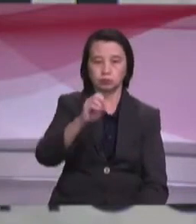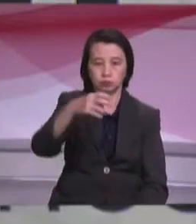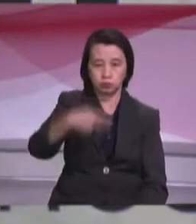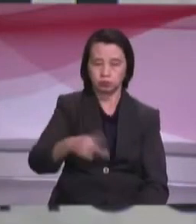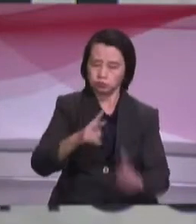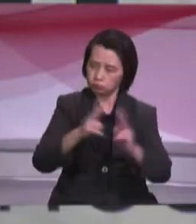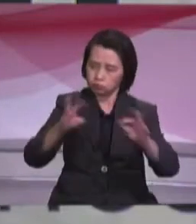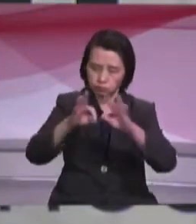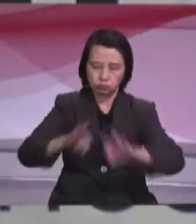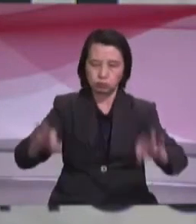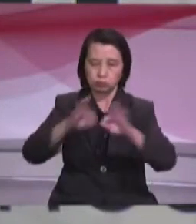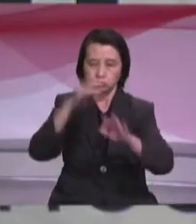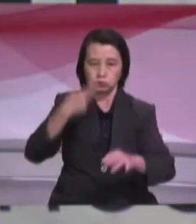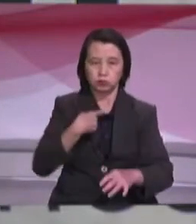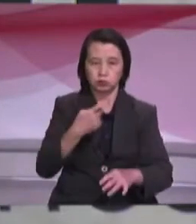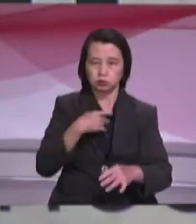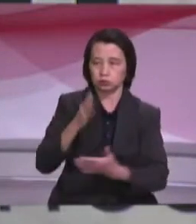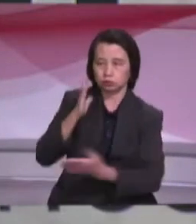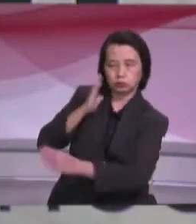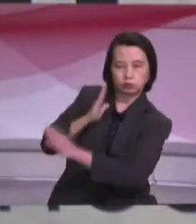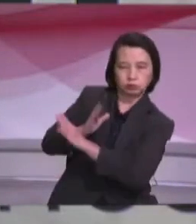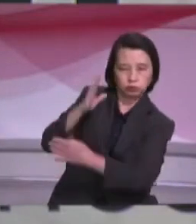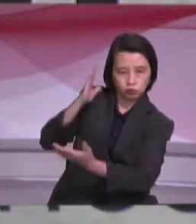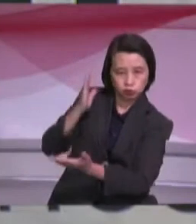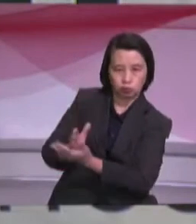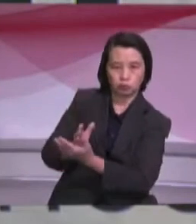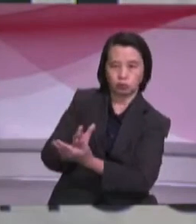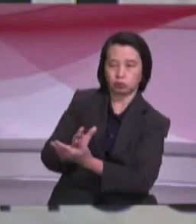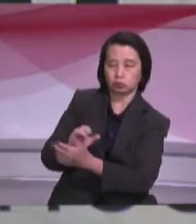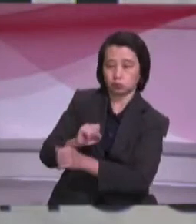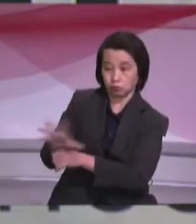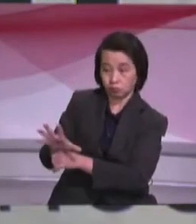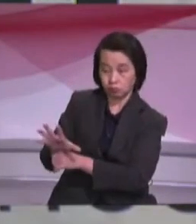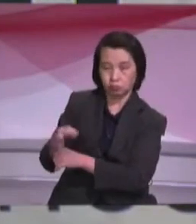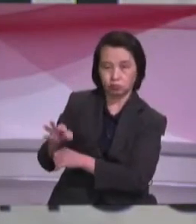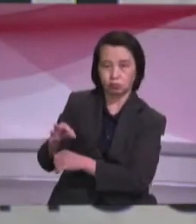is very important for us to break the chain of COVID infection in our country.